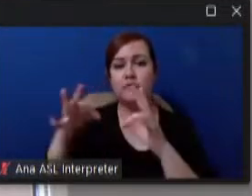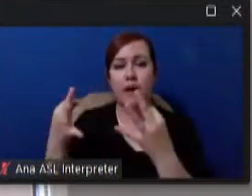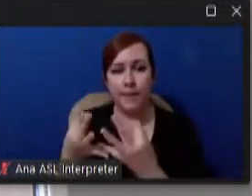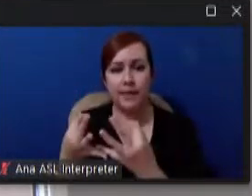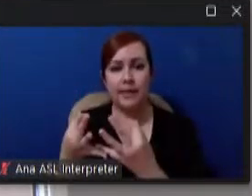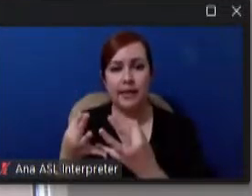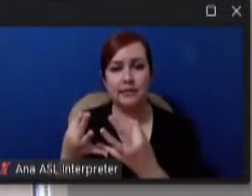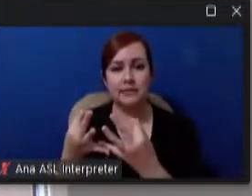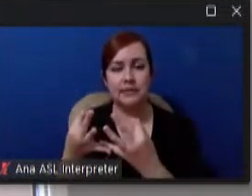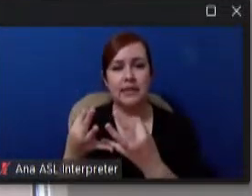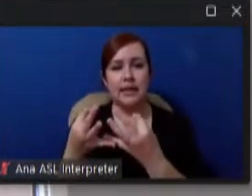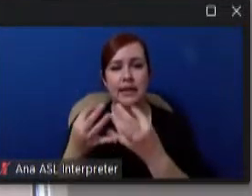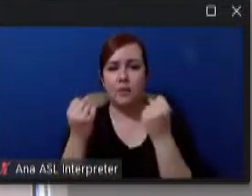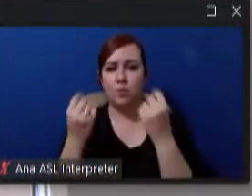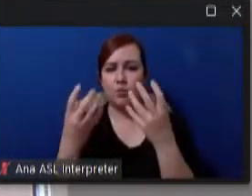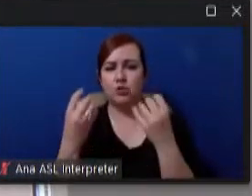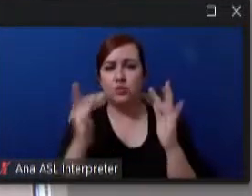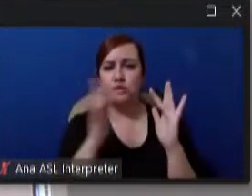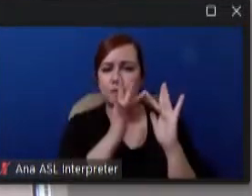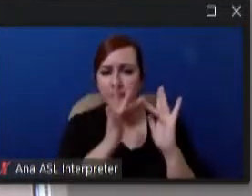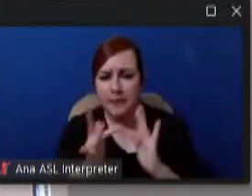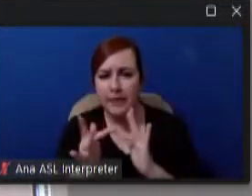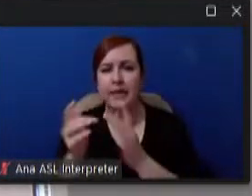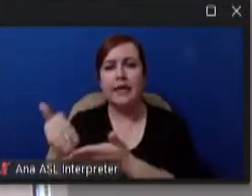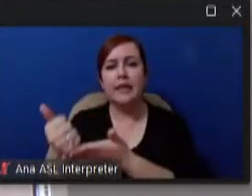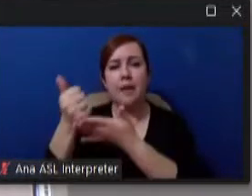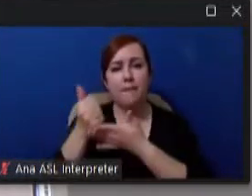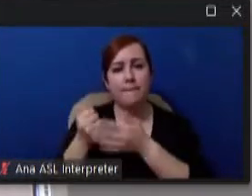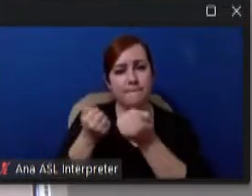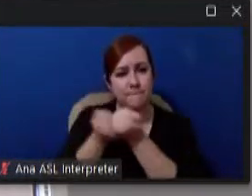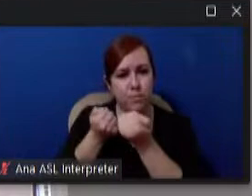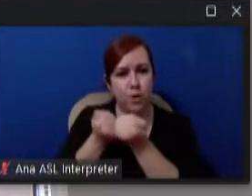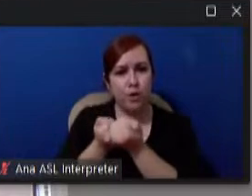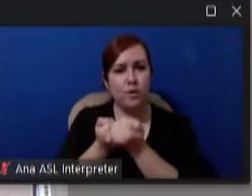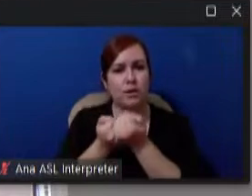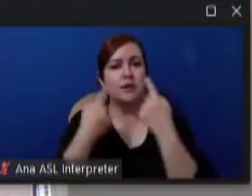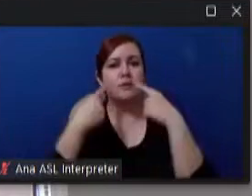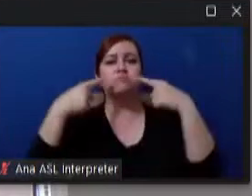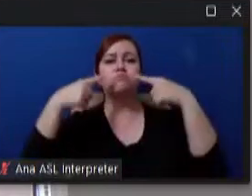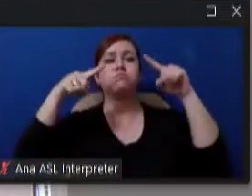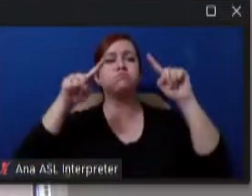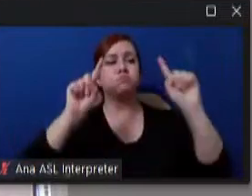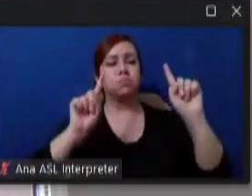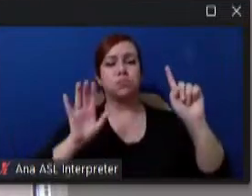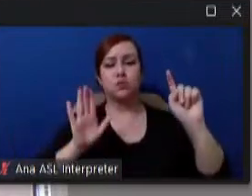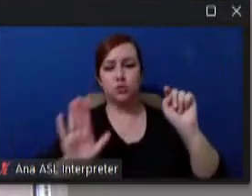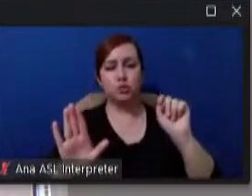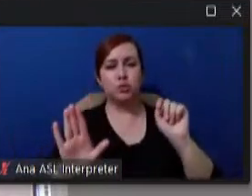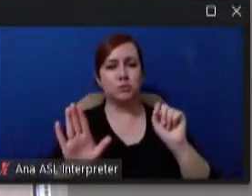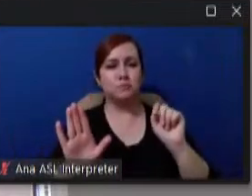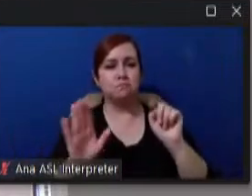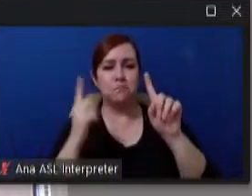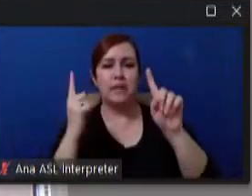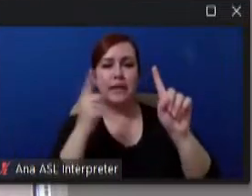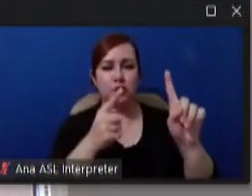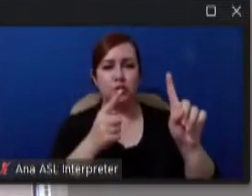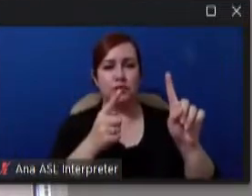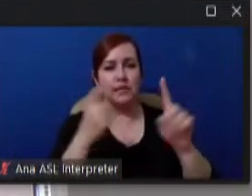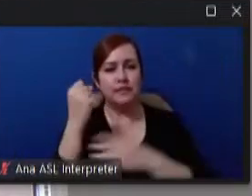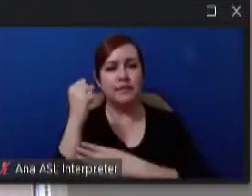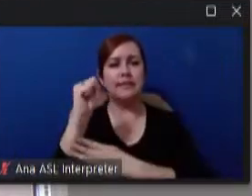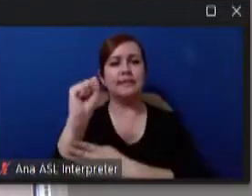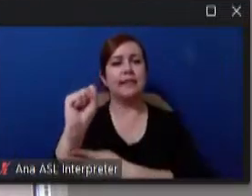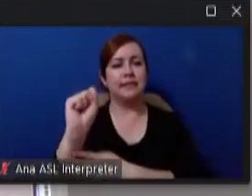this broad network of support. You are the strength and resilience that push us forward as we